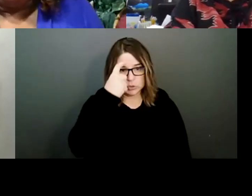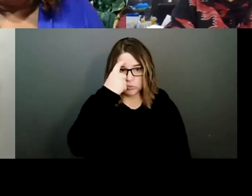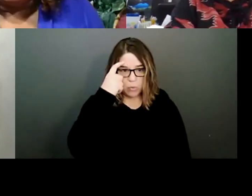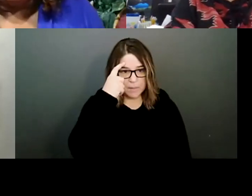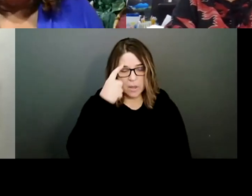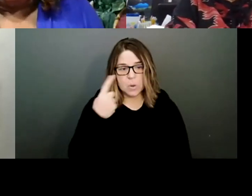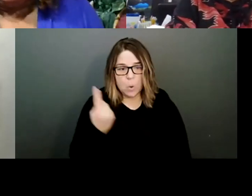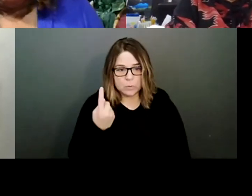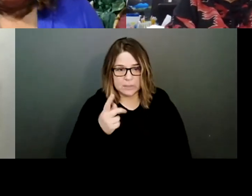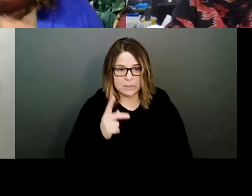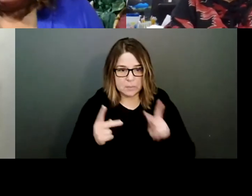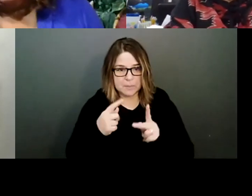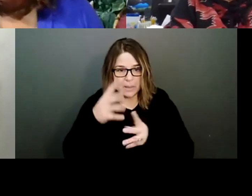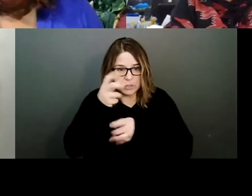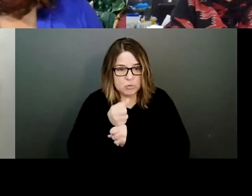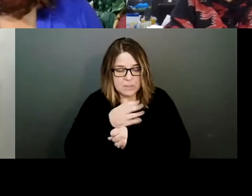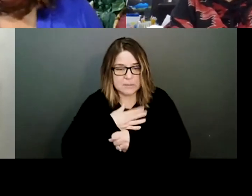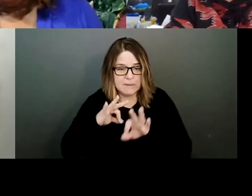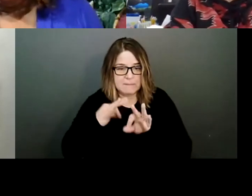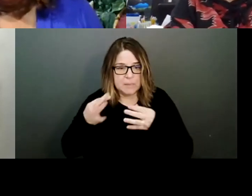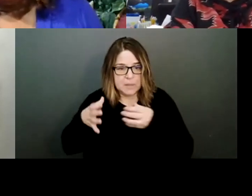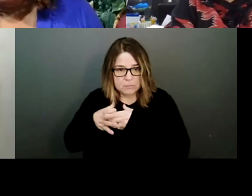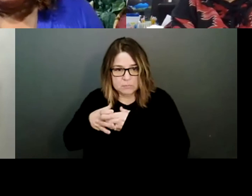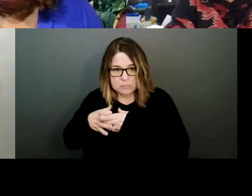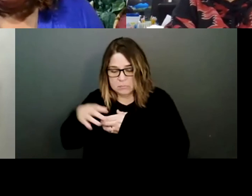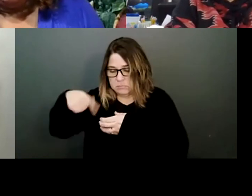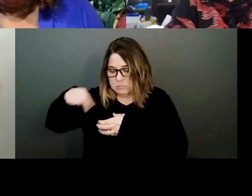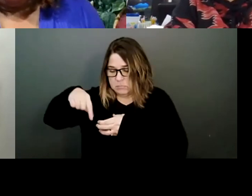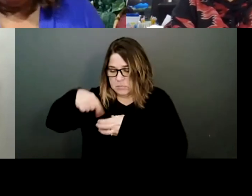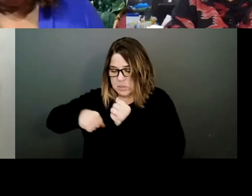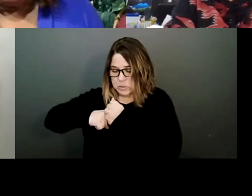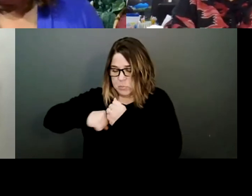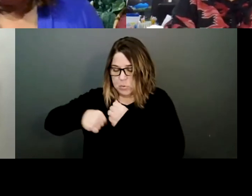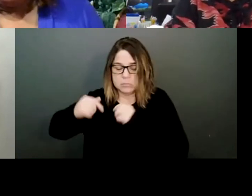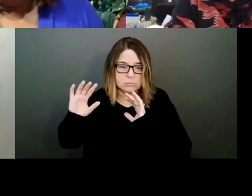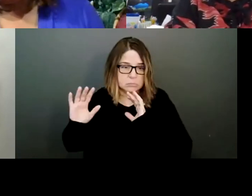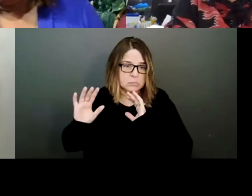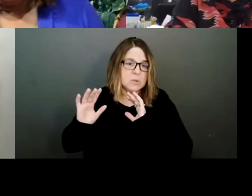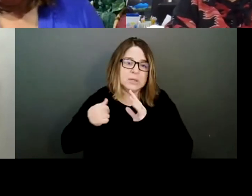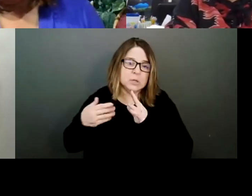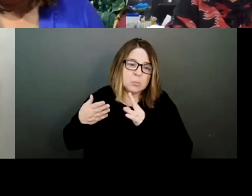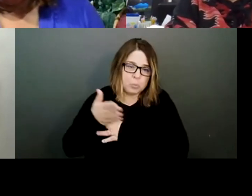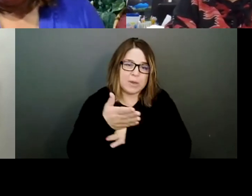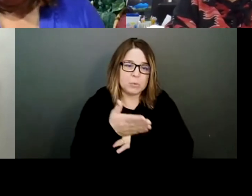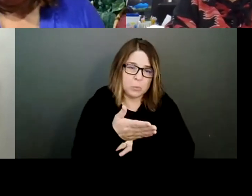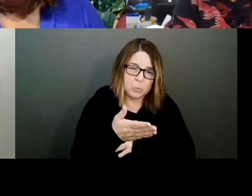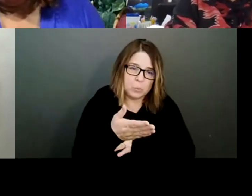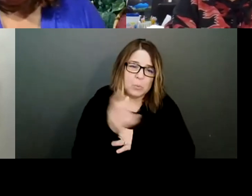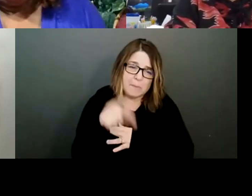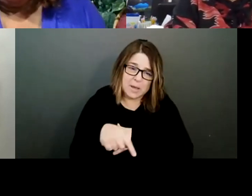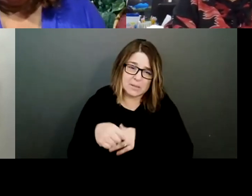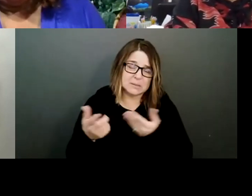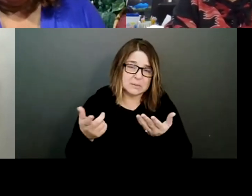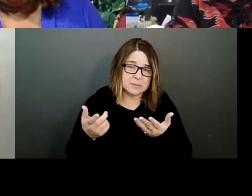people you trust in your family can be your support. We need to break through that. And some of that is part of